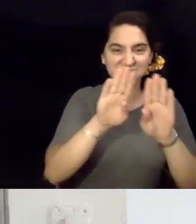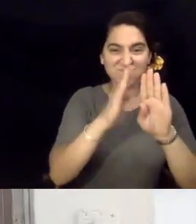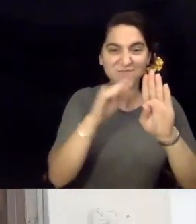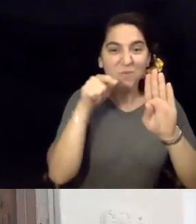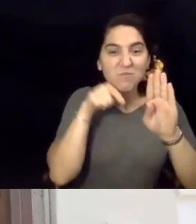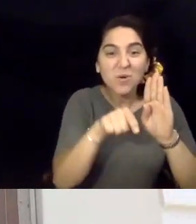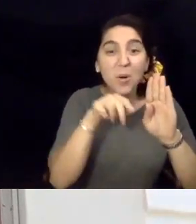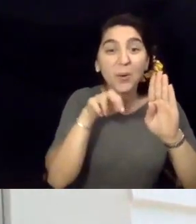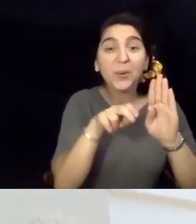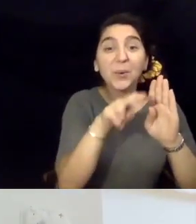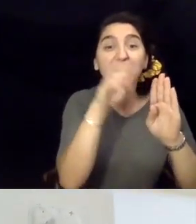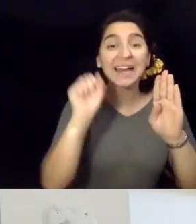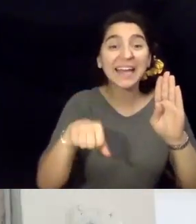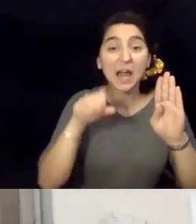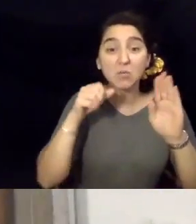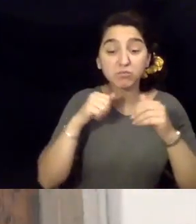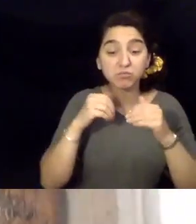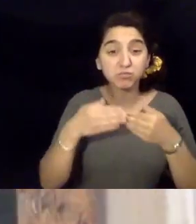Back